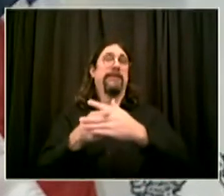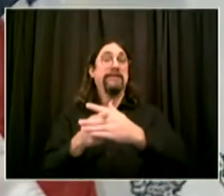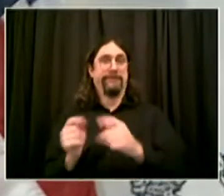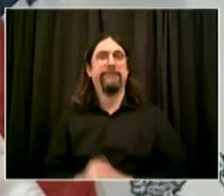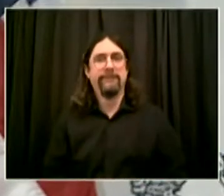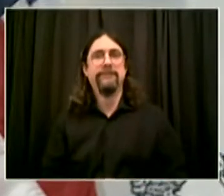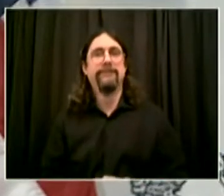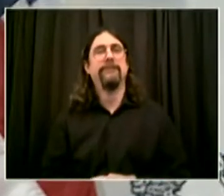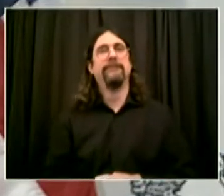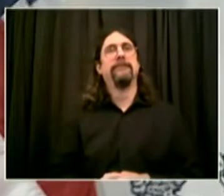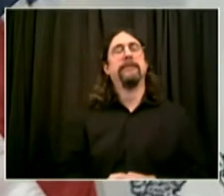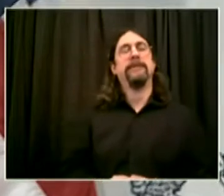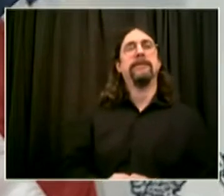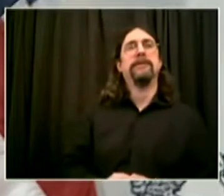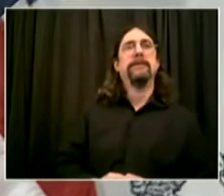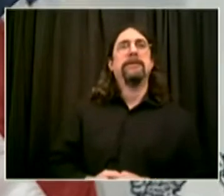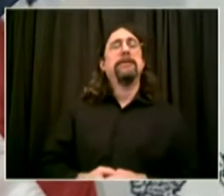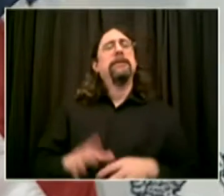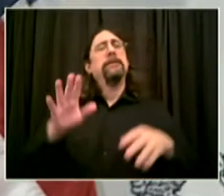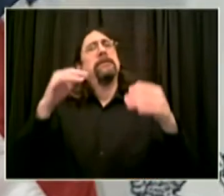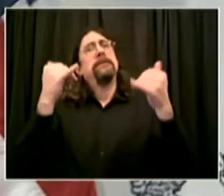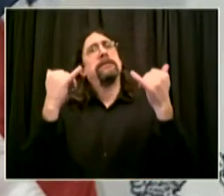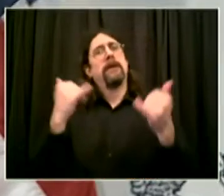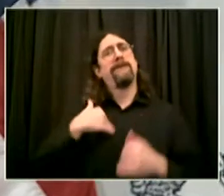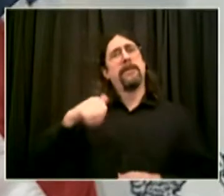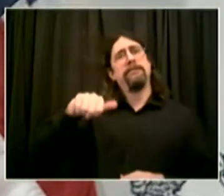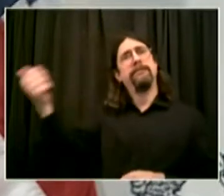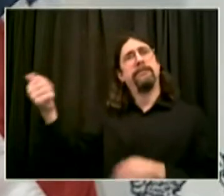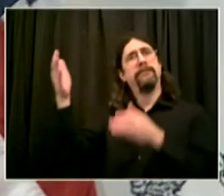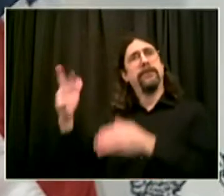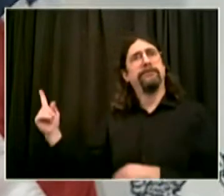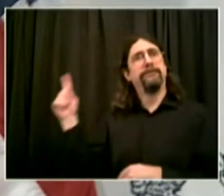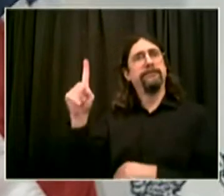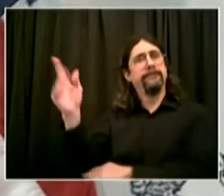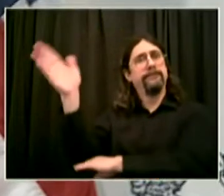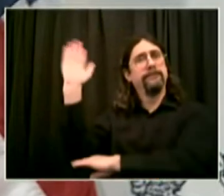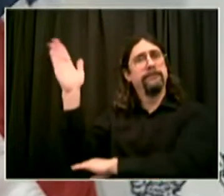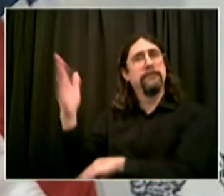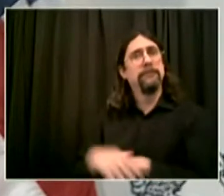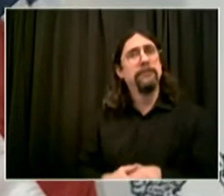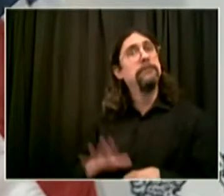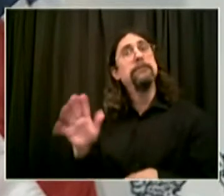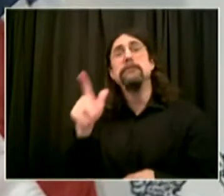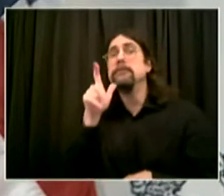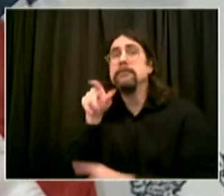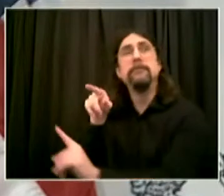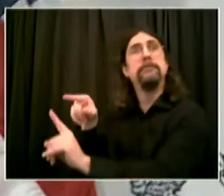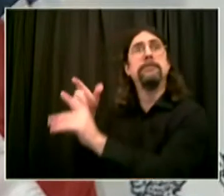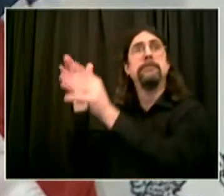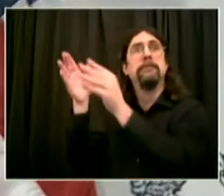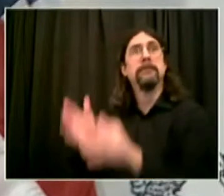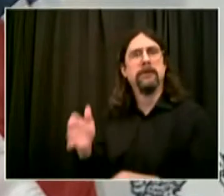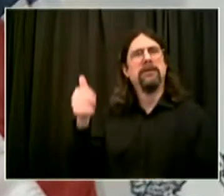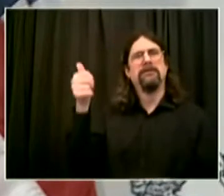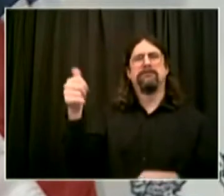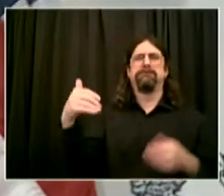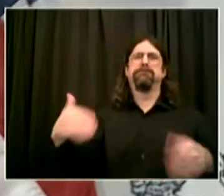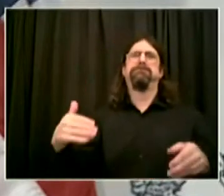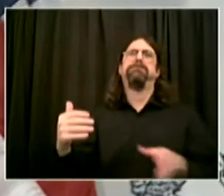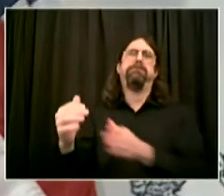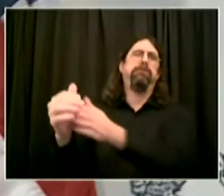a leader who has really had her finger on the pulse of our communities in so many